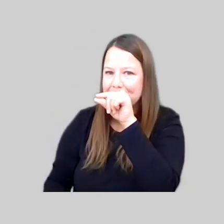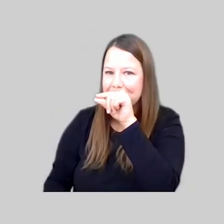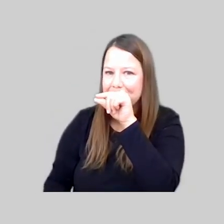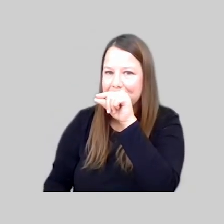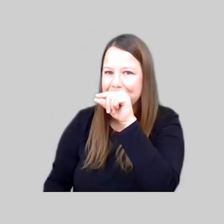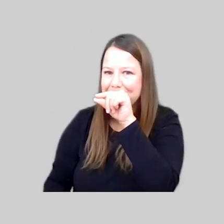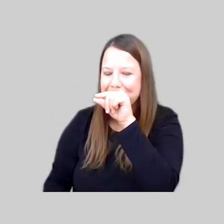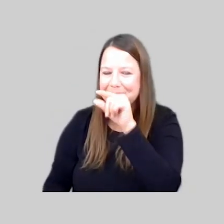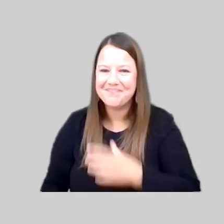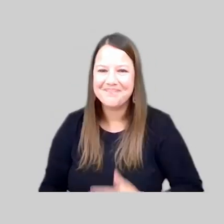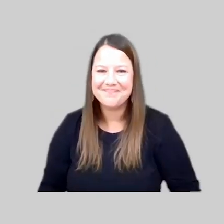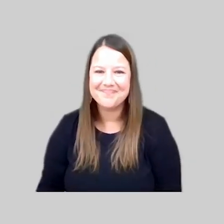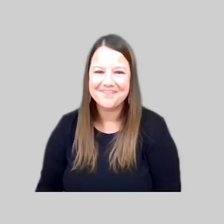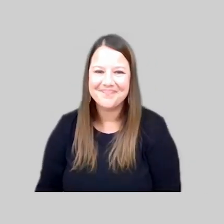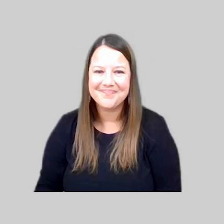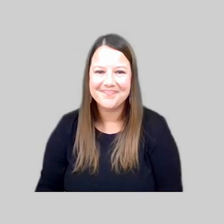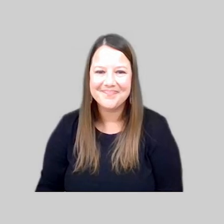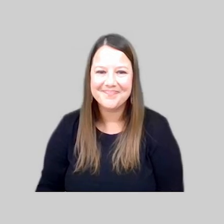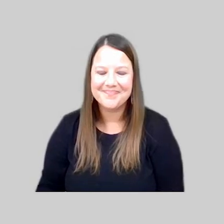bird.